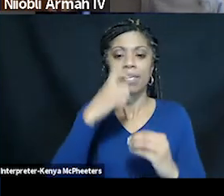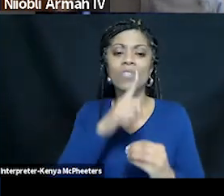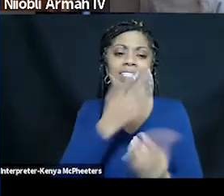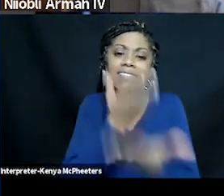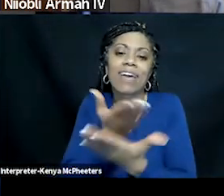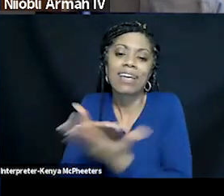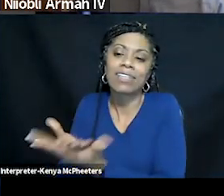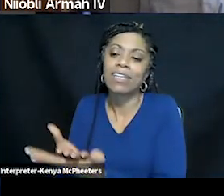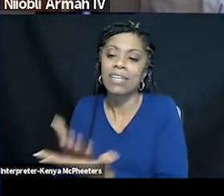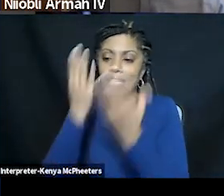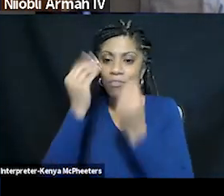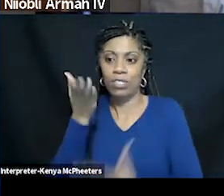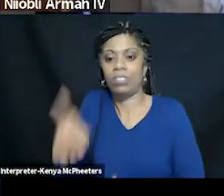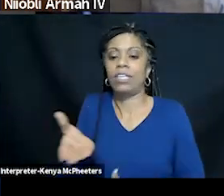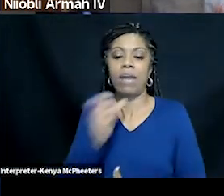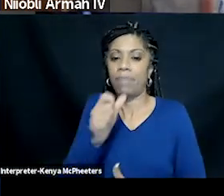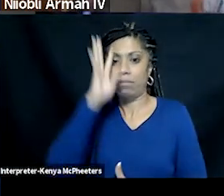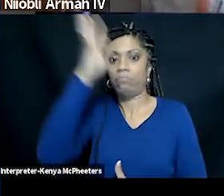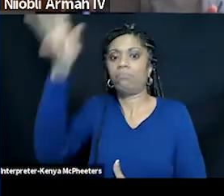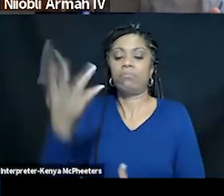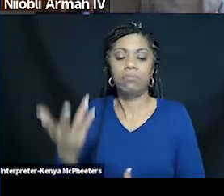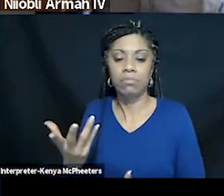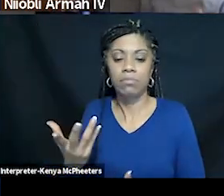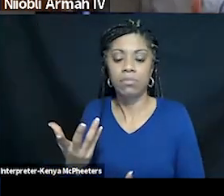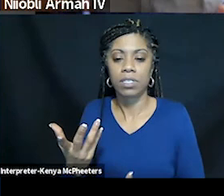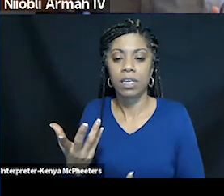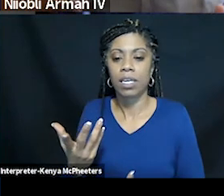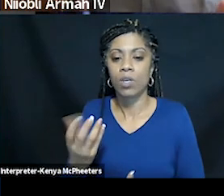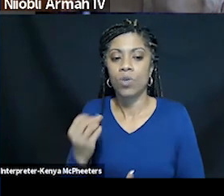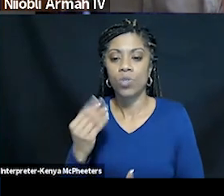Like, the information is there. And so, and this is where